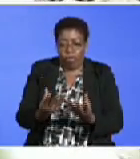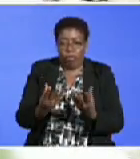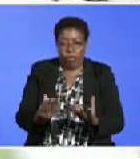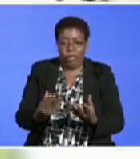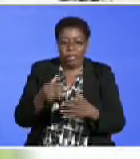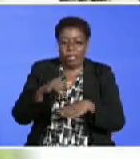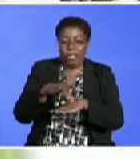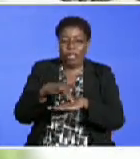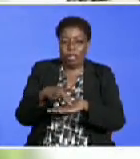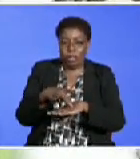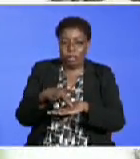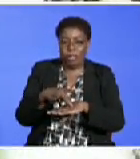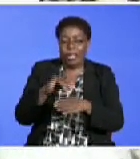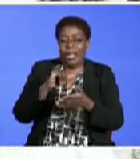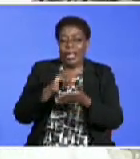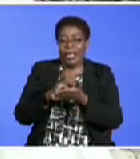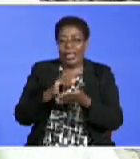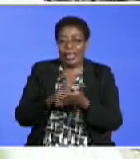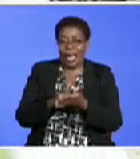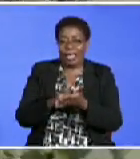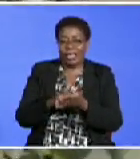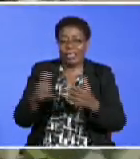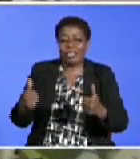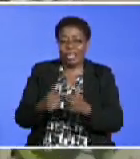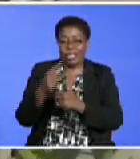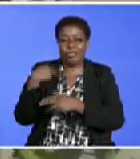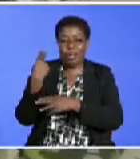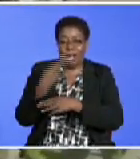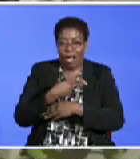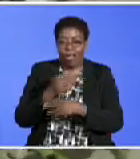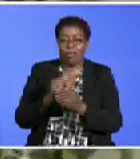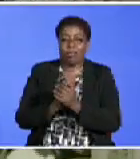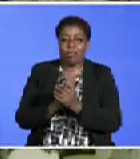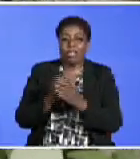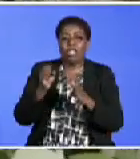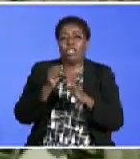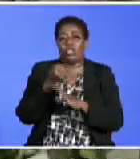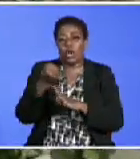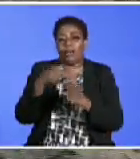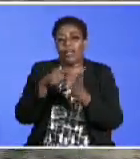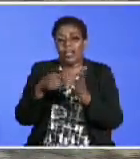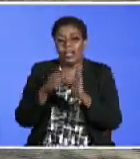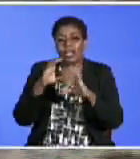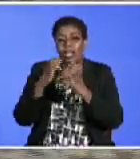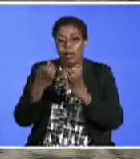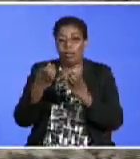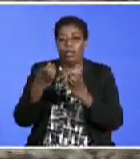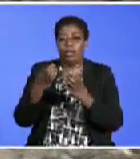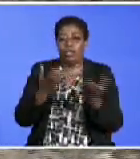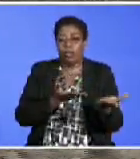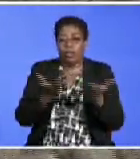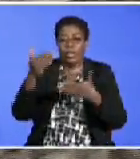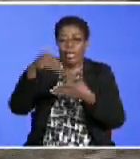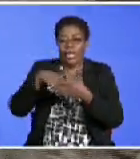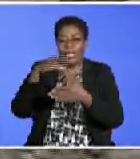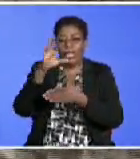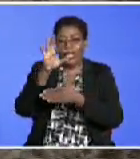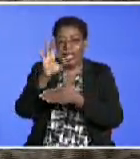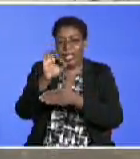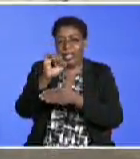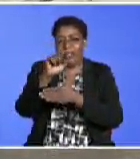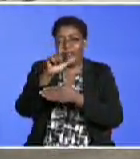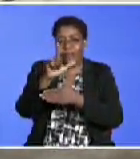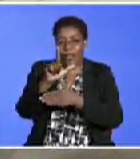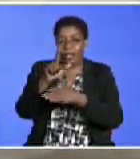within the earth, and that of course quite of a challenge for us. Resolving the issue called for company officials importing fill in an attempt